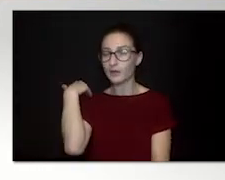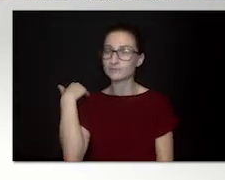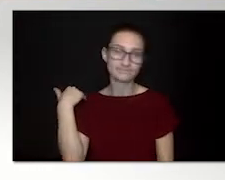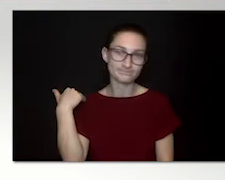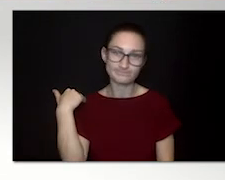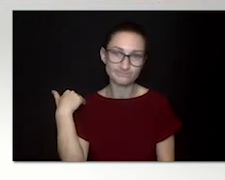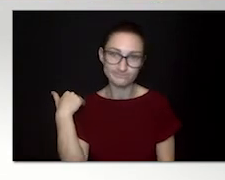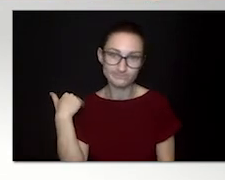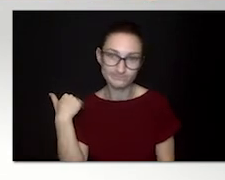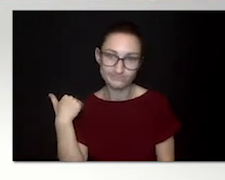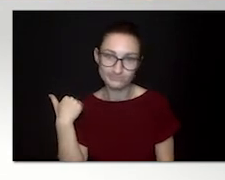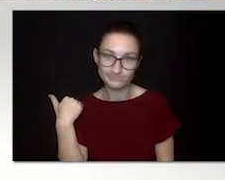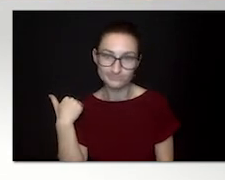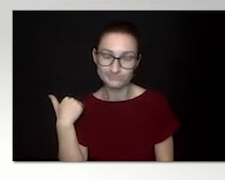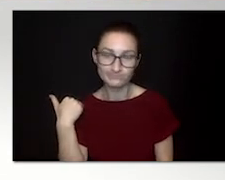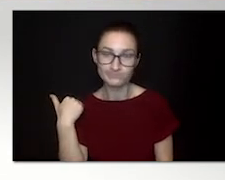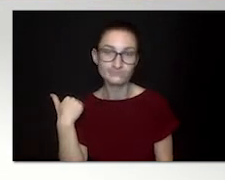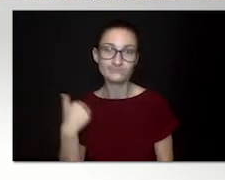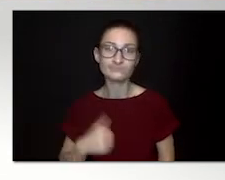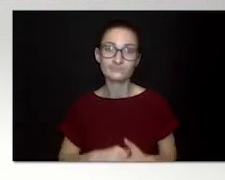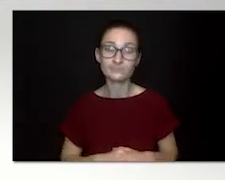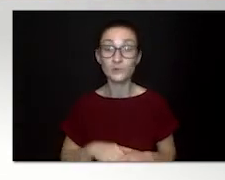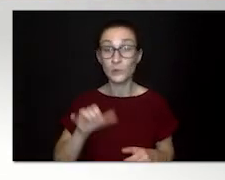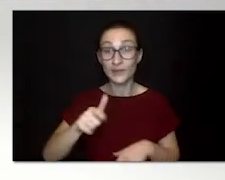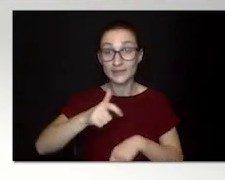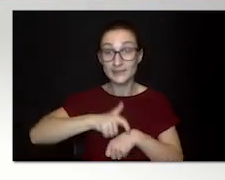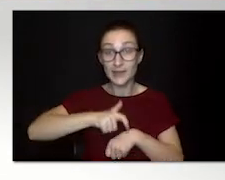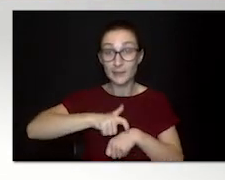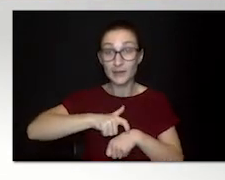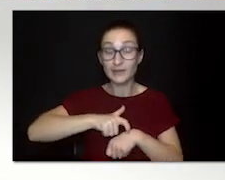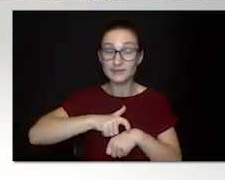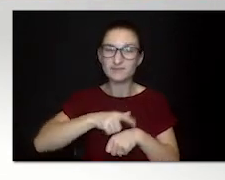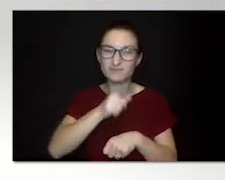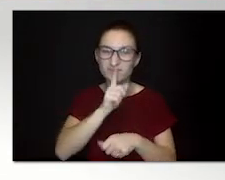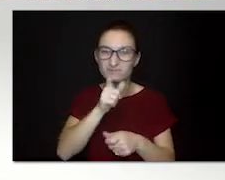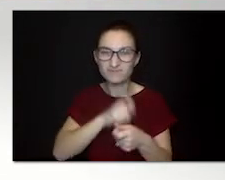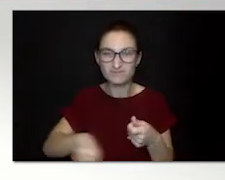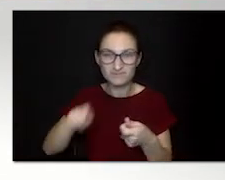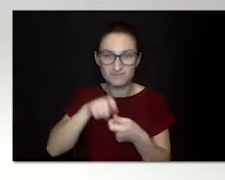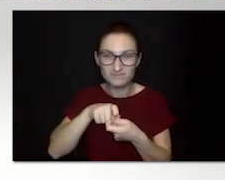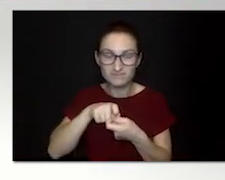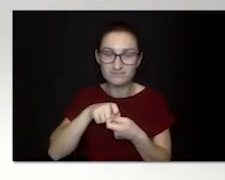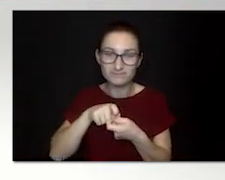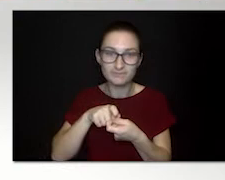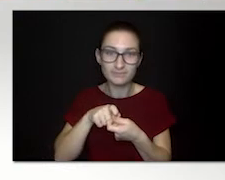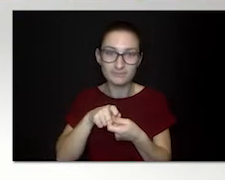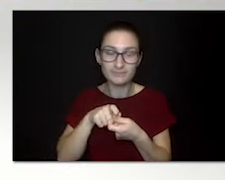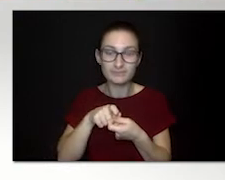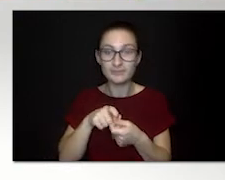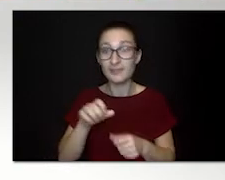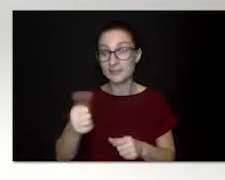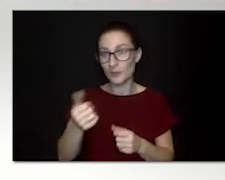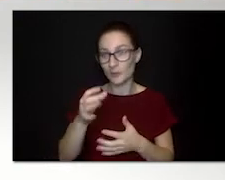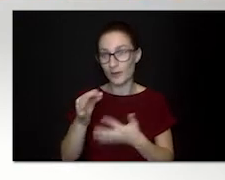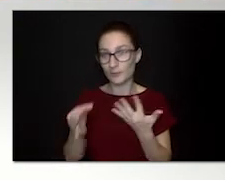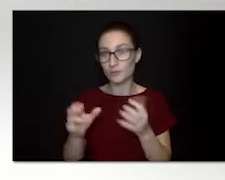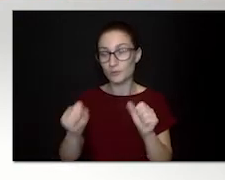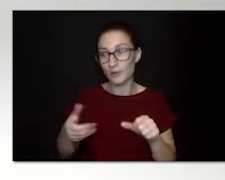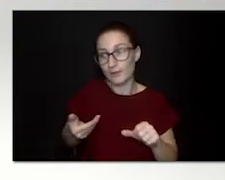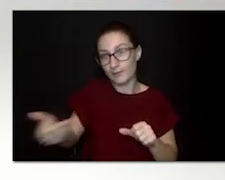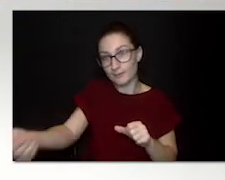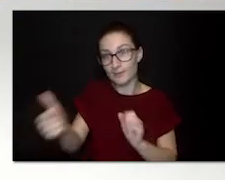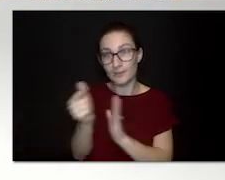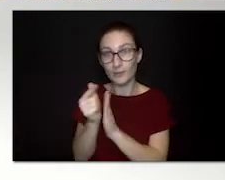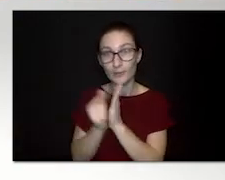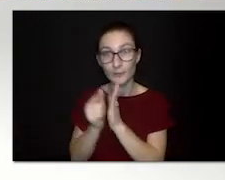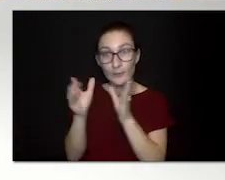ago. The doctor said, yep, the guardianship is still needed. So the timing of this is very specific. And so that's also an option, is